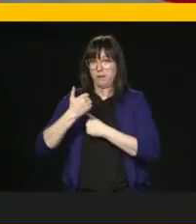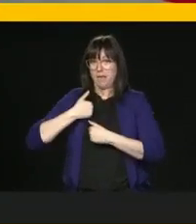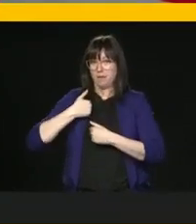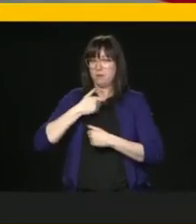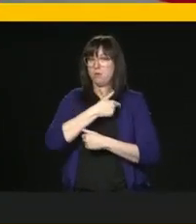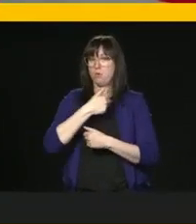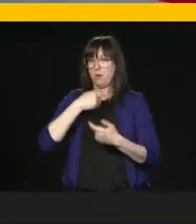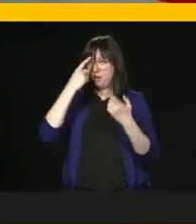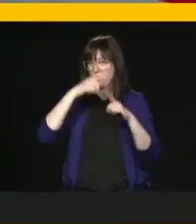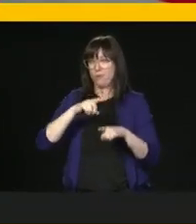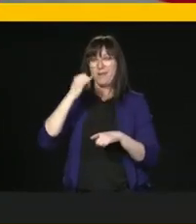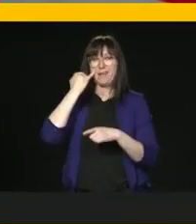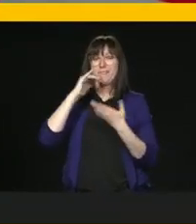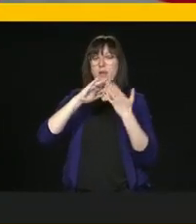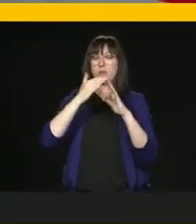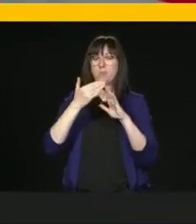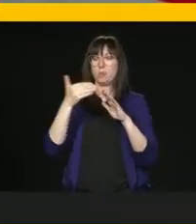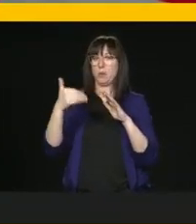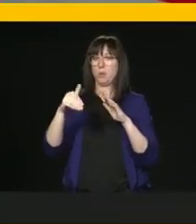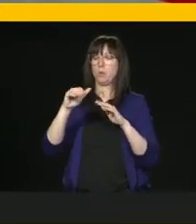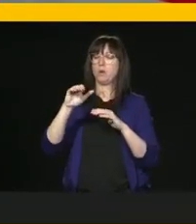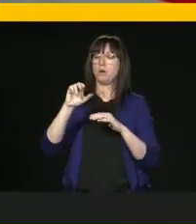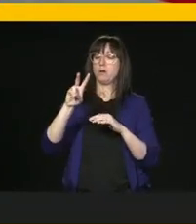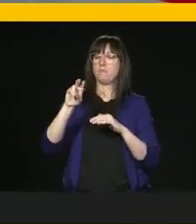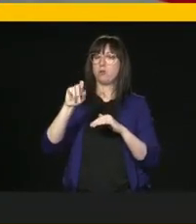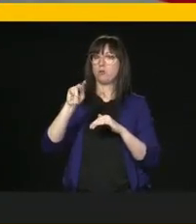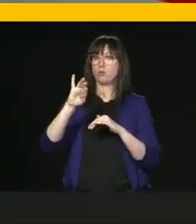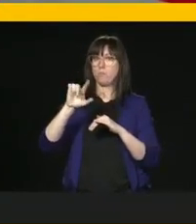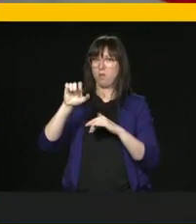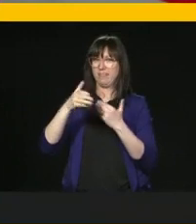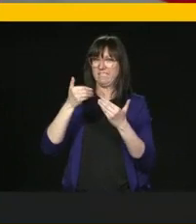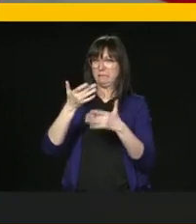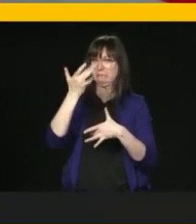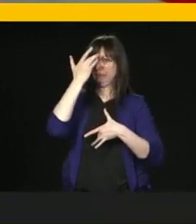key objective that we all would